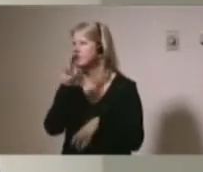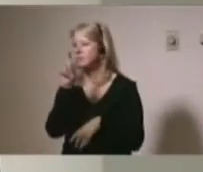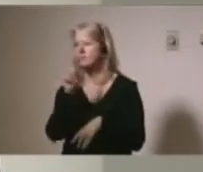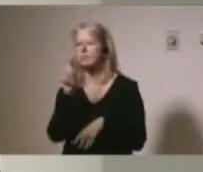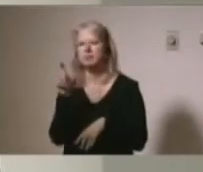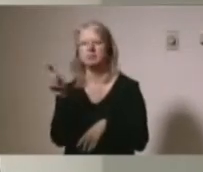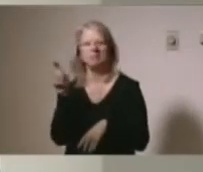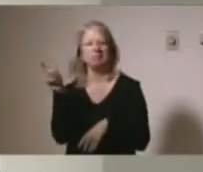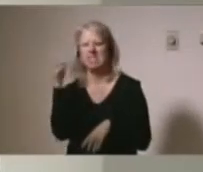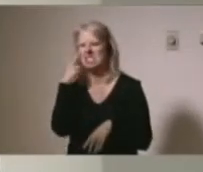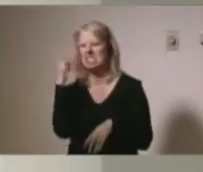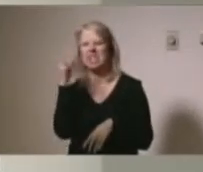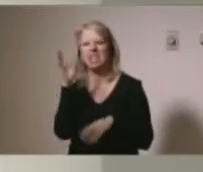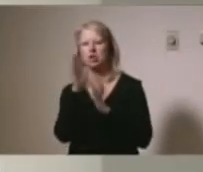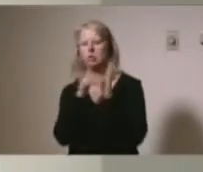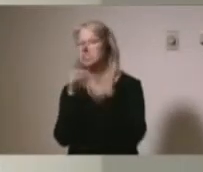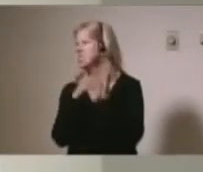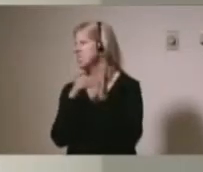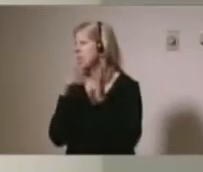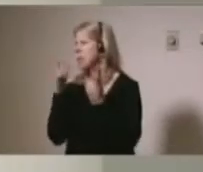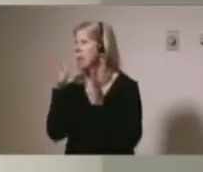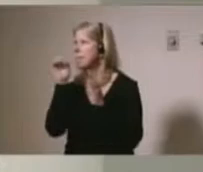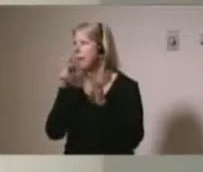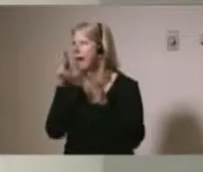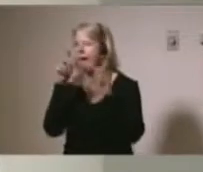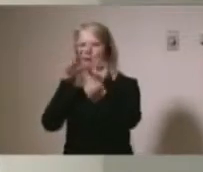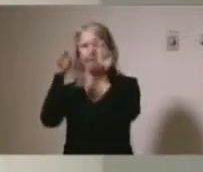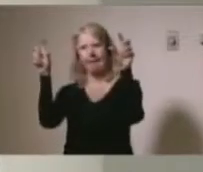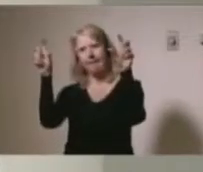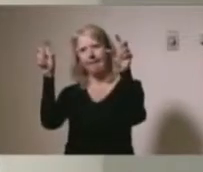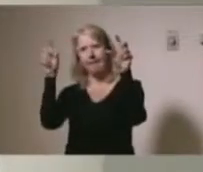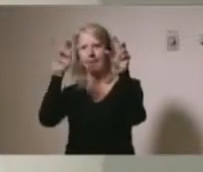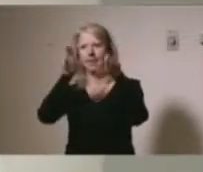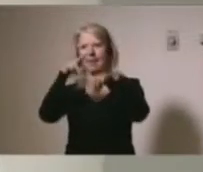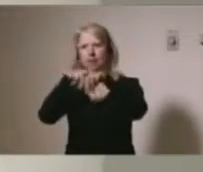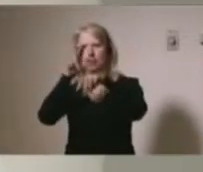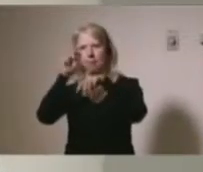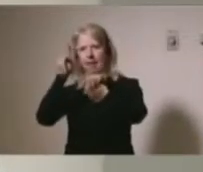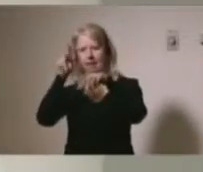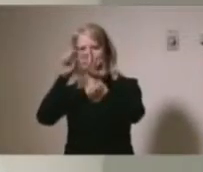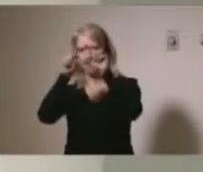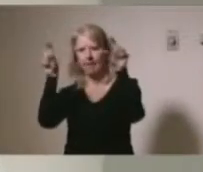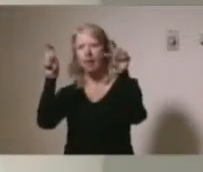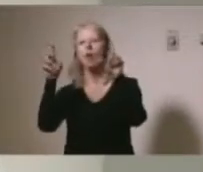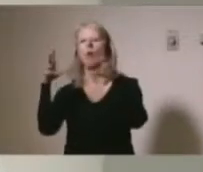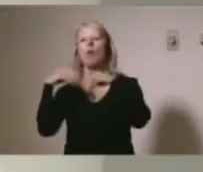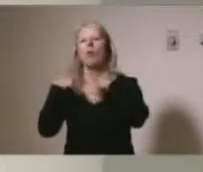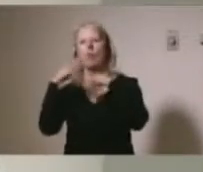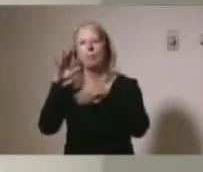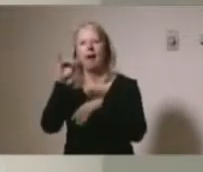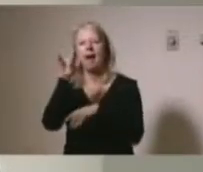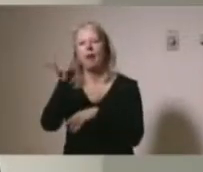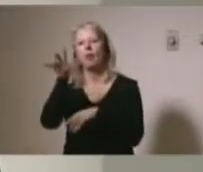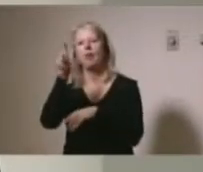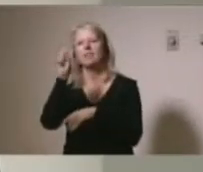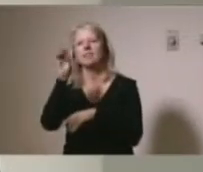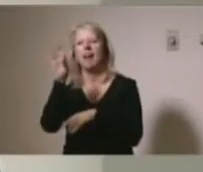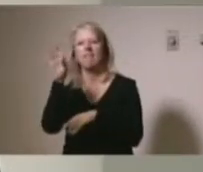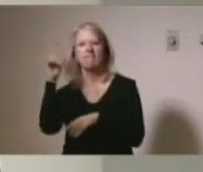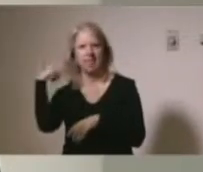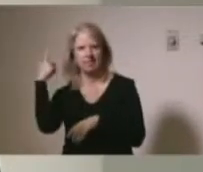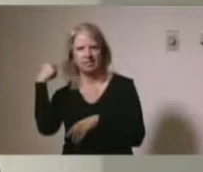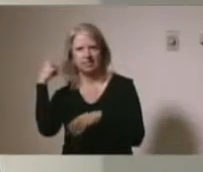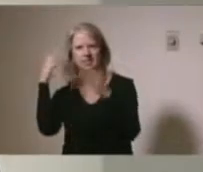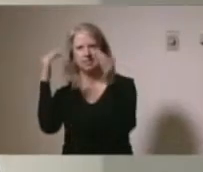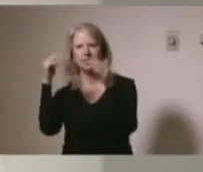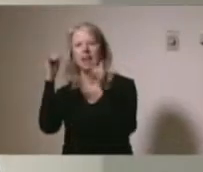boulevard anywhere in New Zealand. And you'll see the National Bank. Well, the National Bank was owned by Lloyd's of London, but now